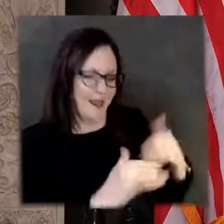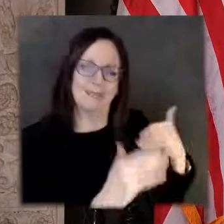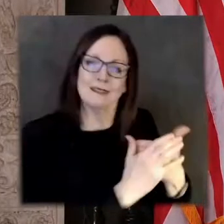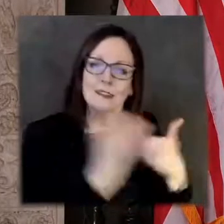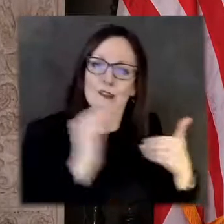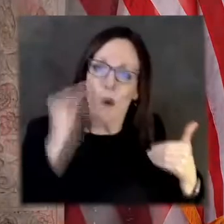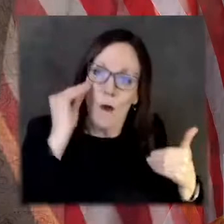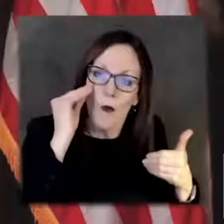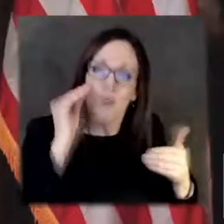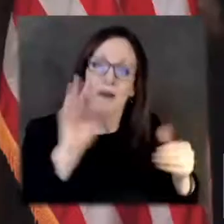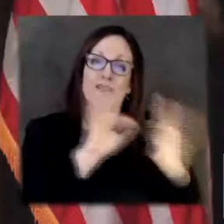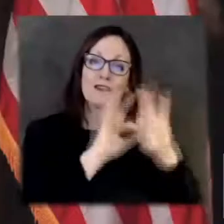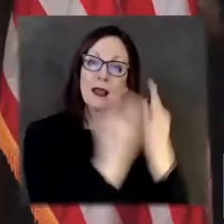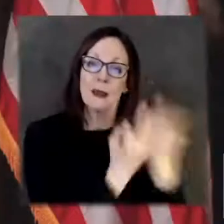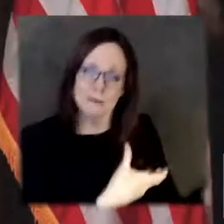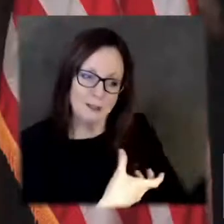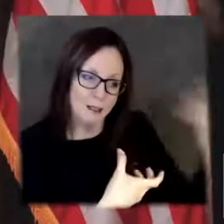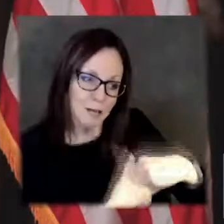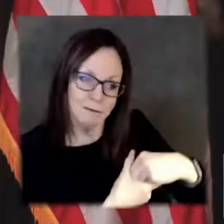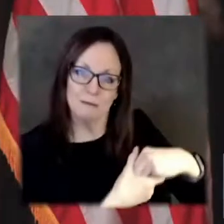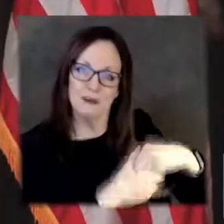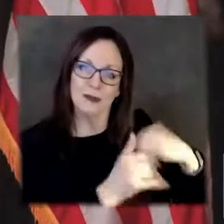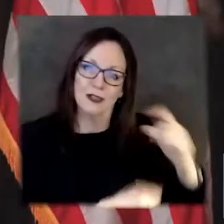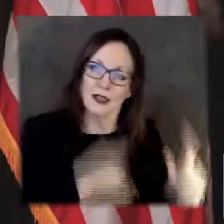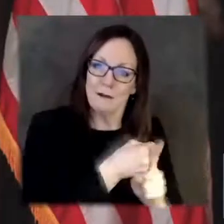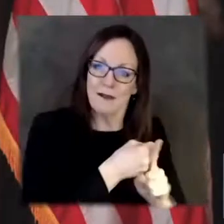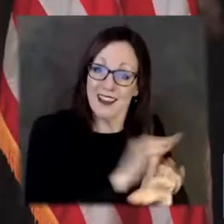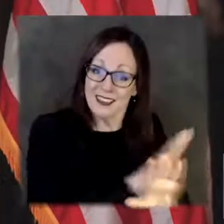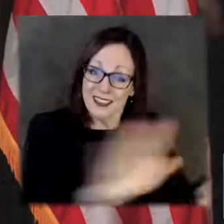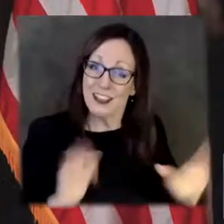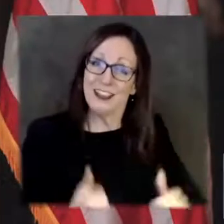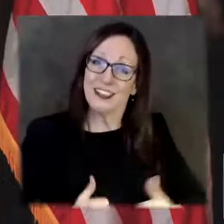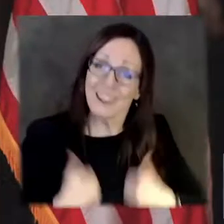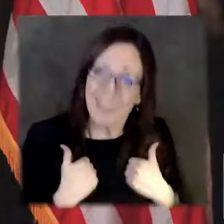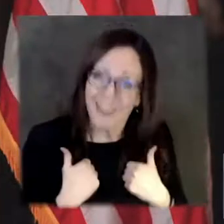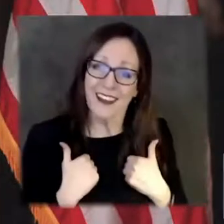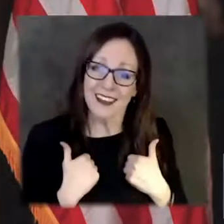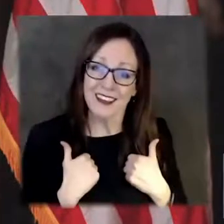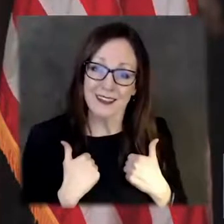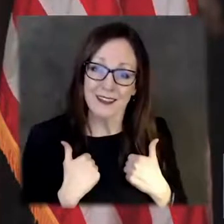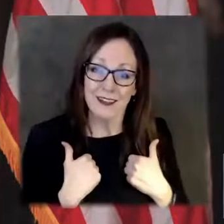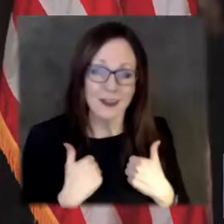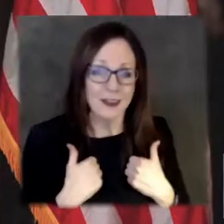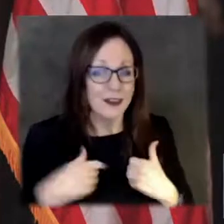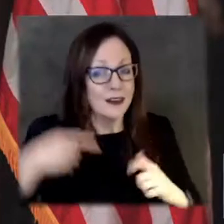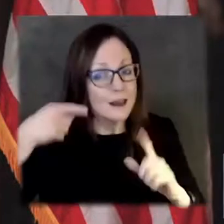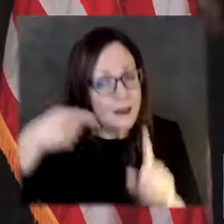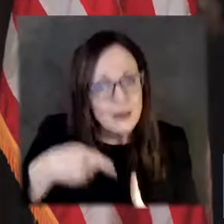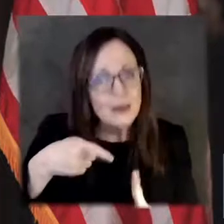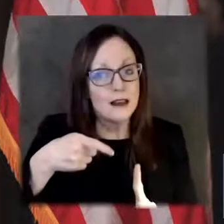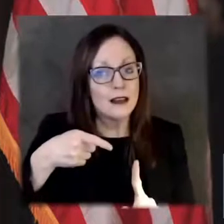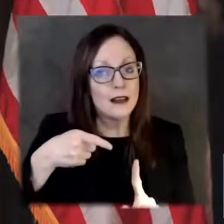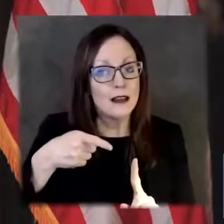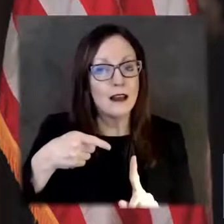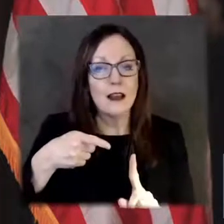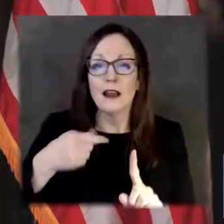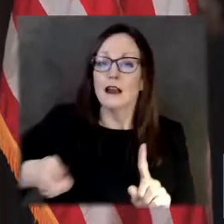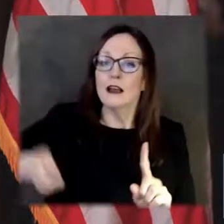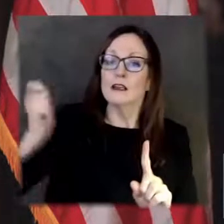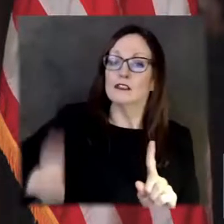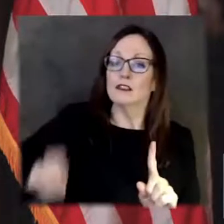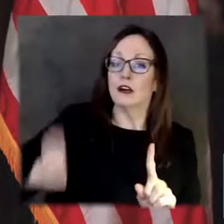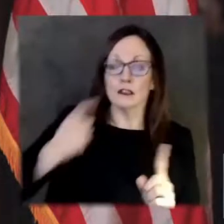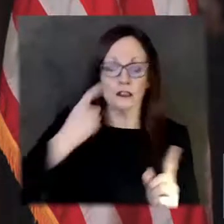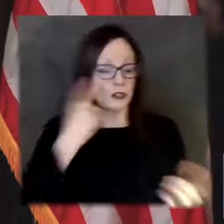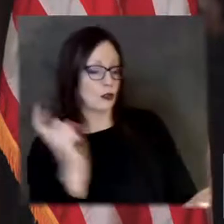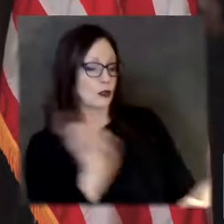for our kids. That's why we're also going to change the way we sentence our youth to require that courts truly consider the